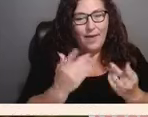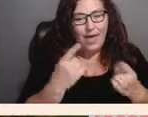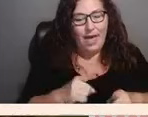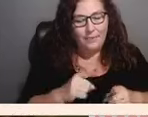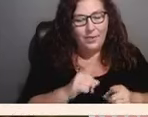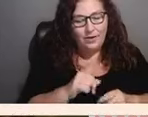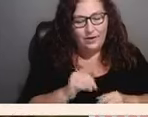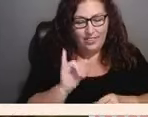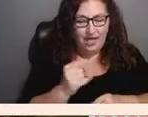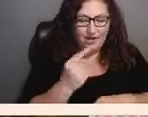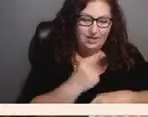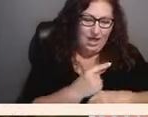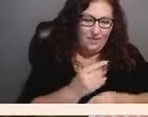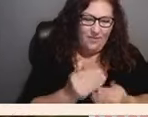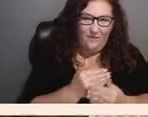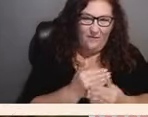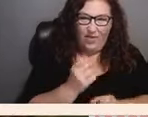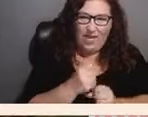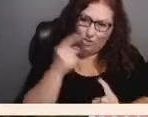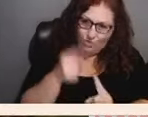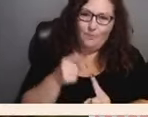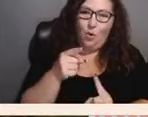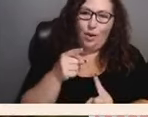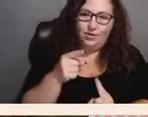specific point. Okay?